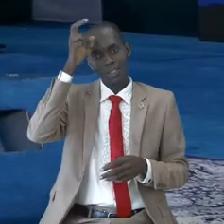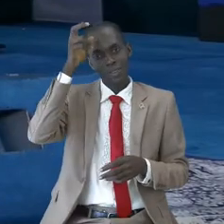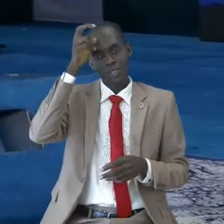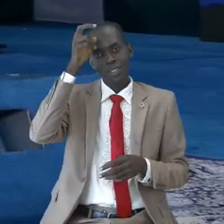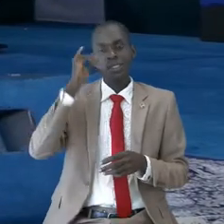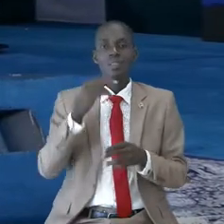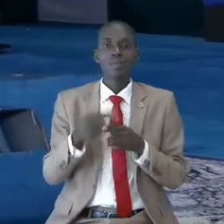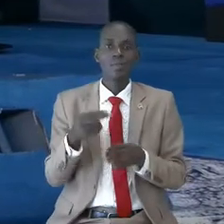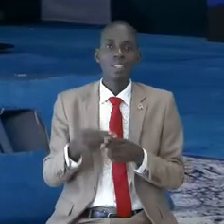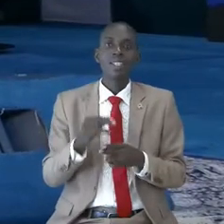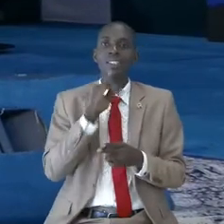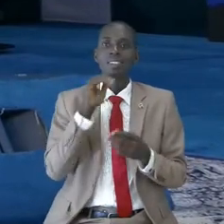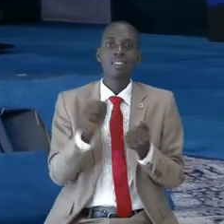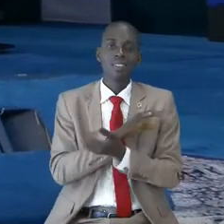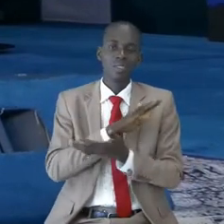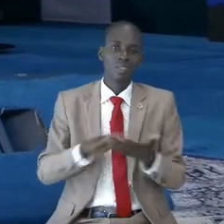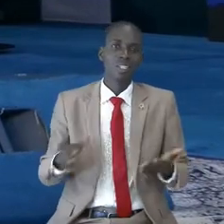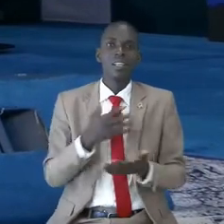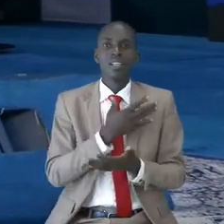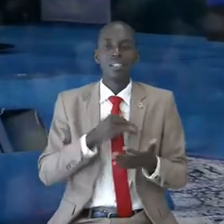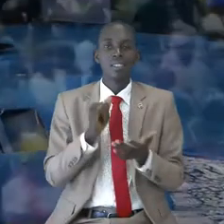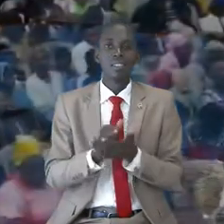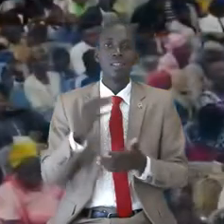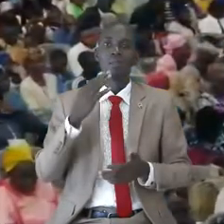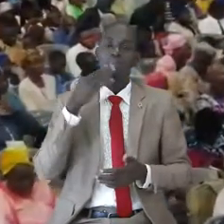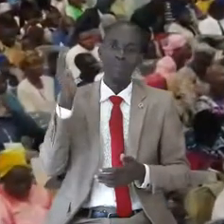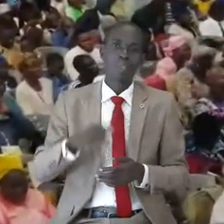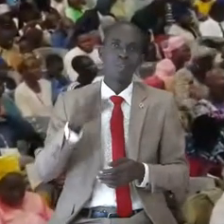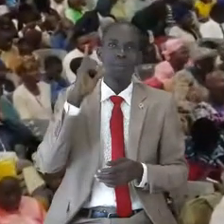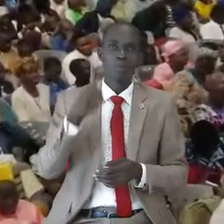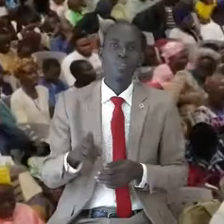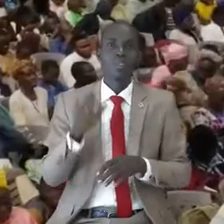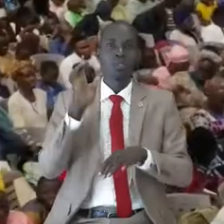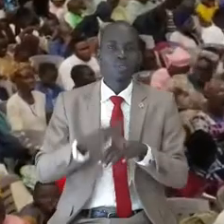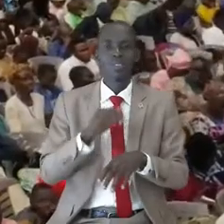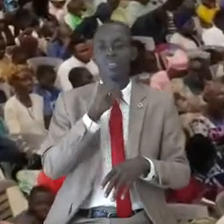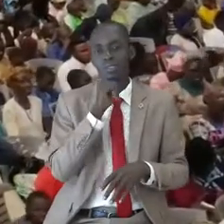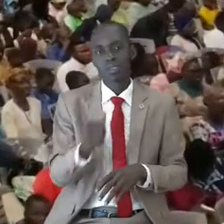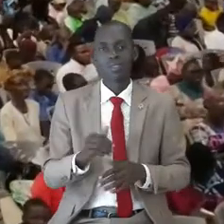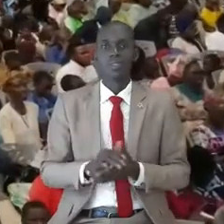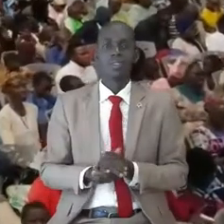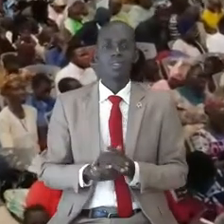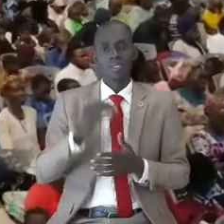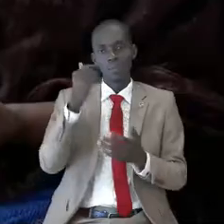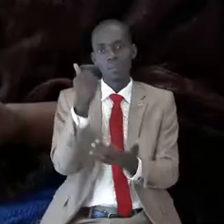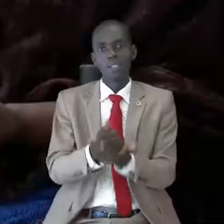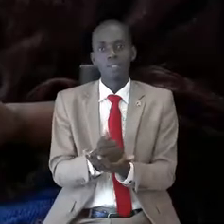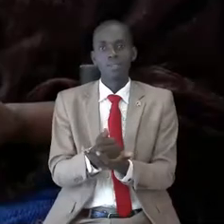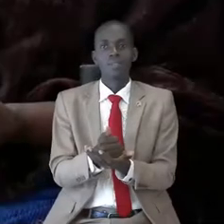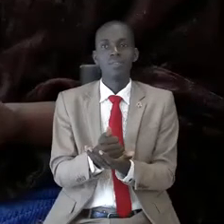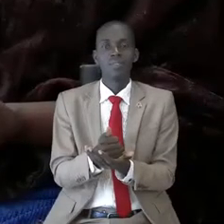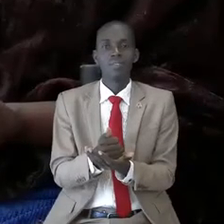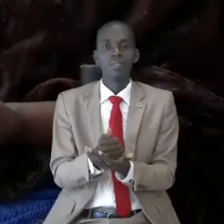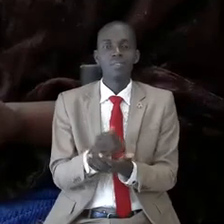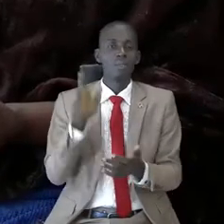name is the destroyer, that wicked one toucheth him not. Amen. Amen. He will